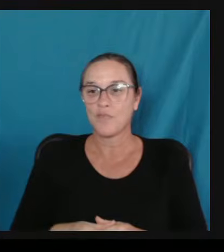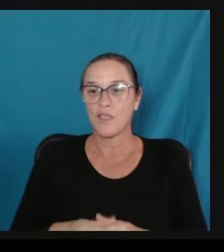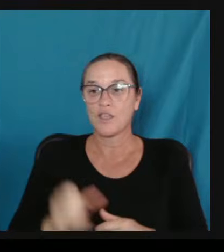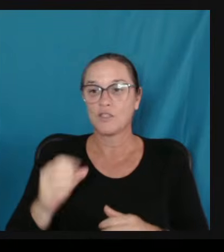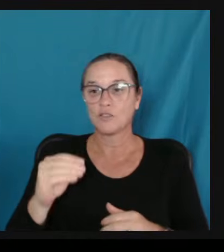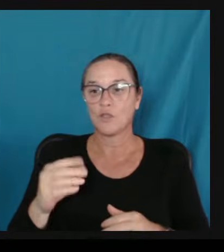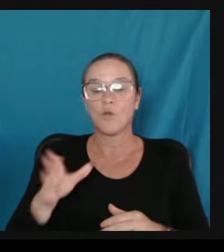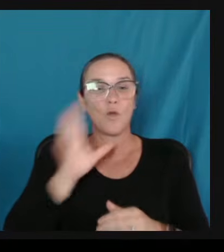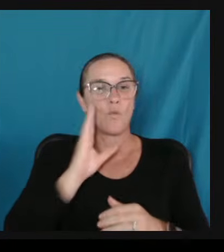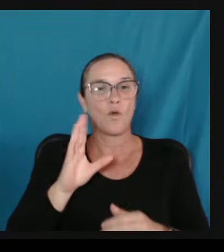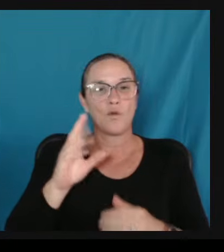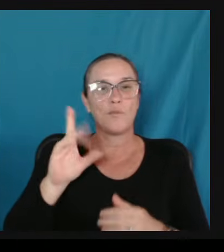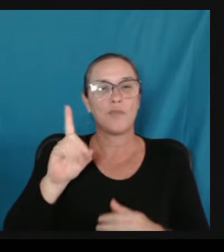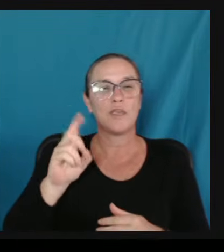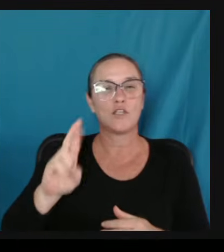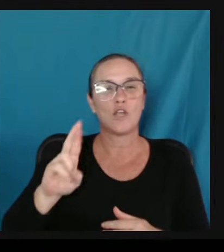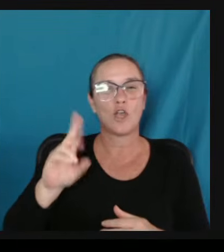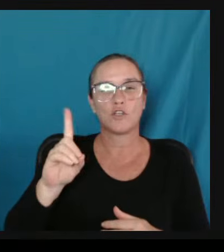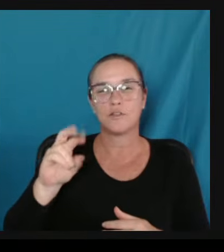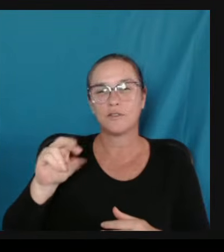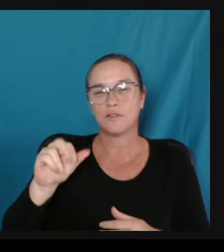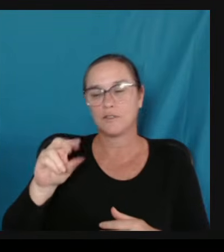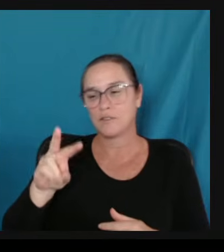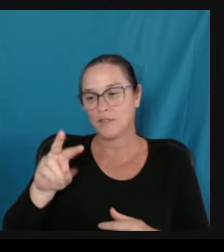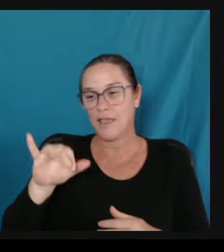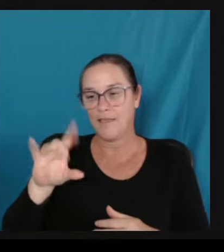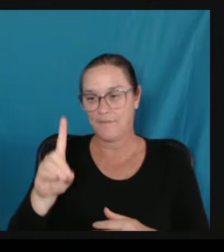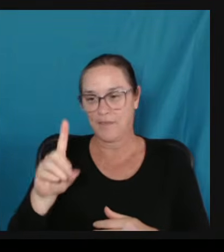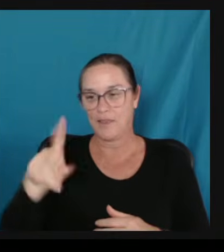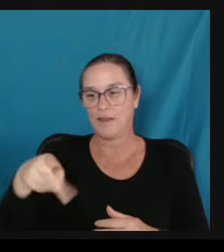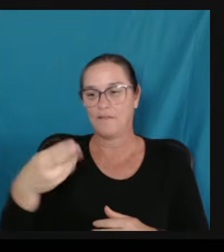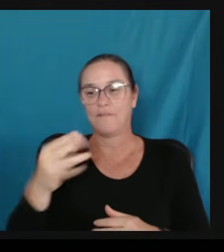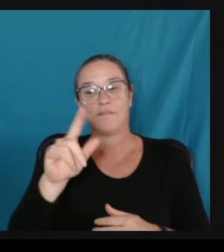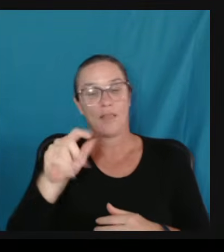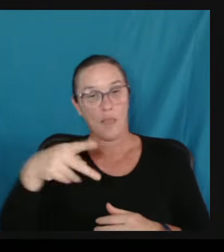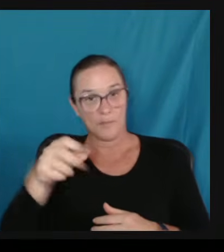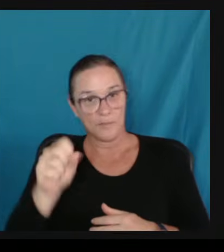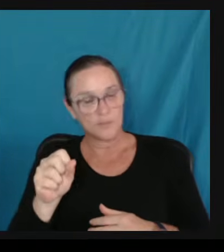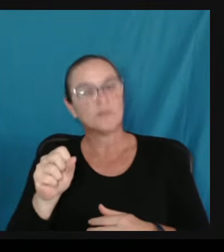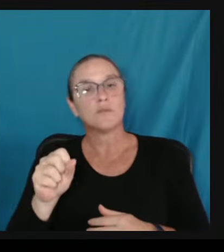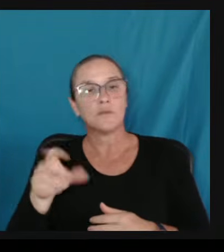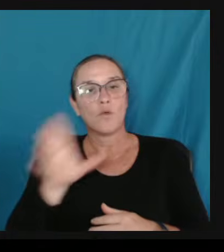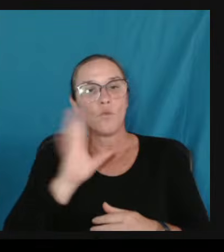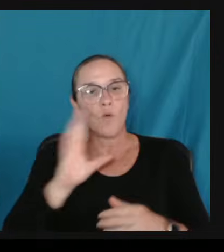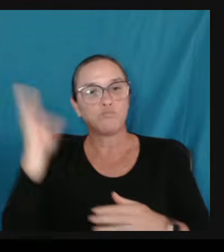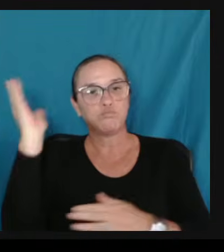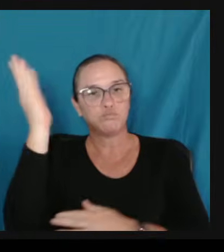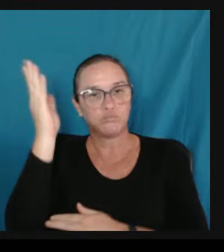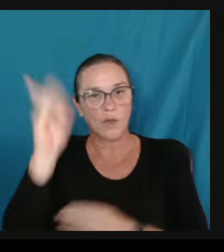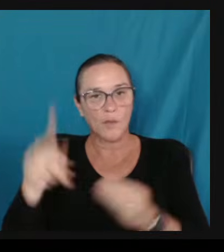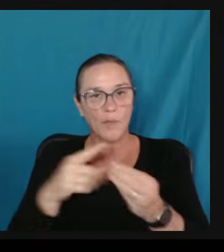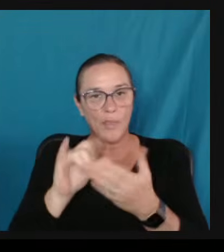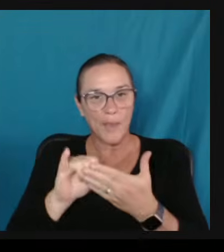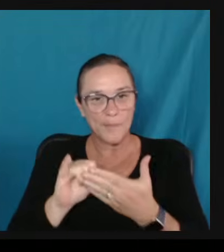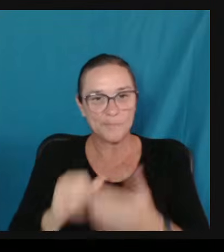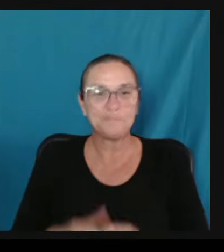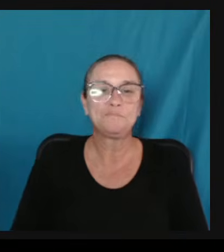David Phillips from the USGS, and that'll be the back half of our show here. Yep. And we always talk